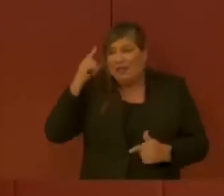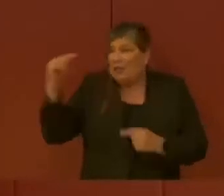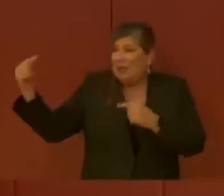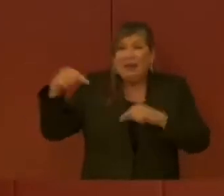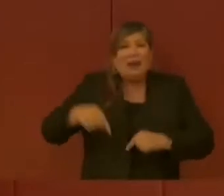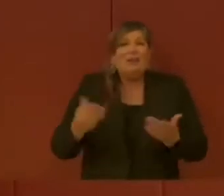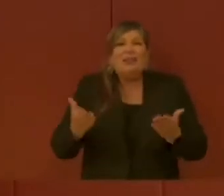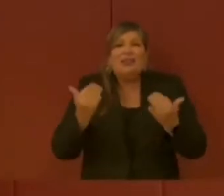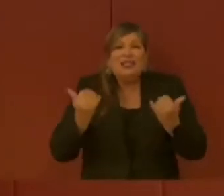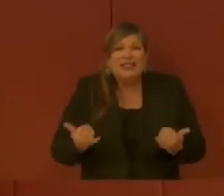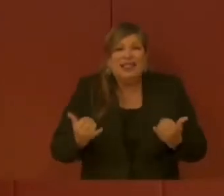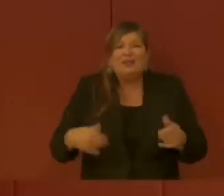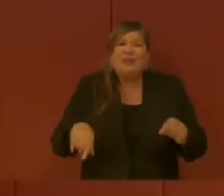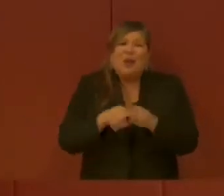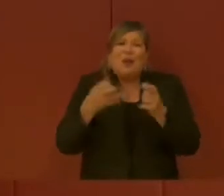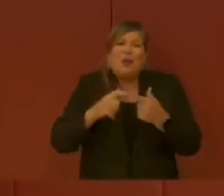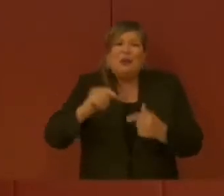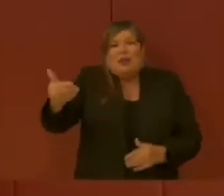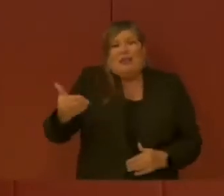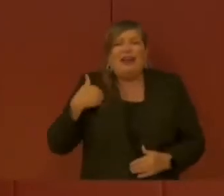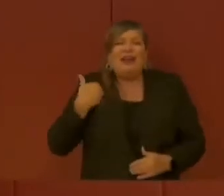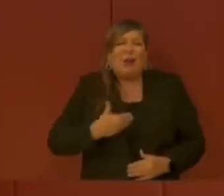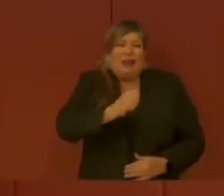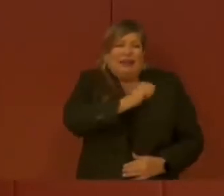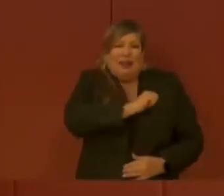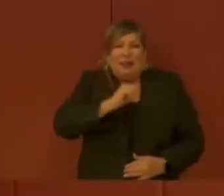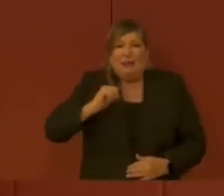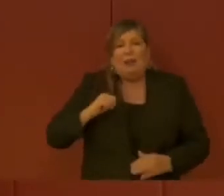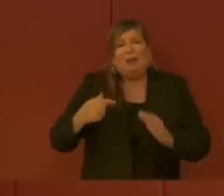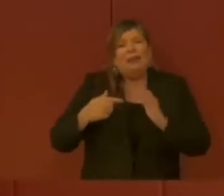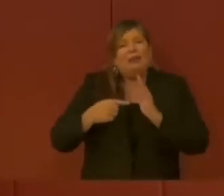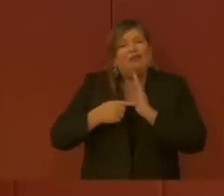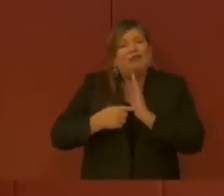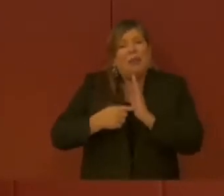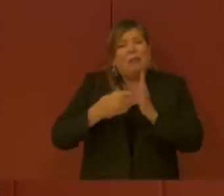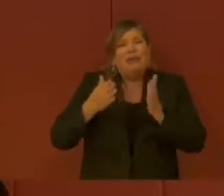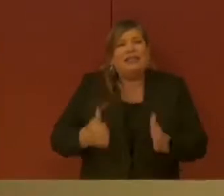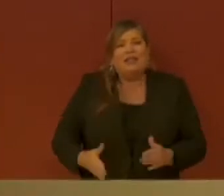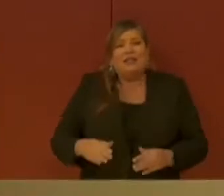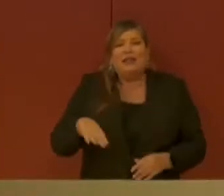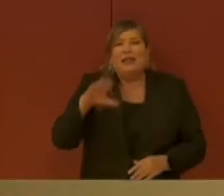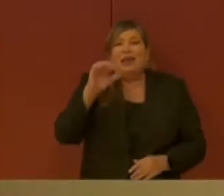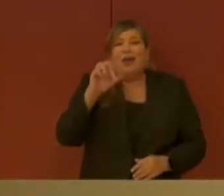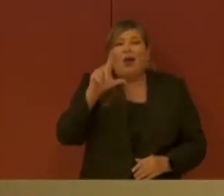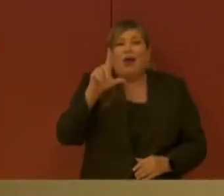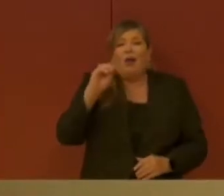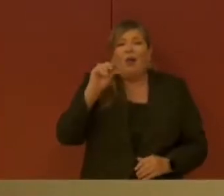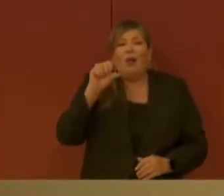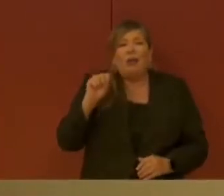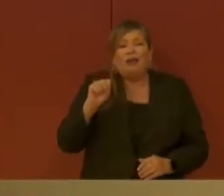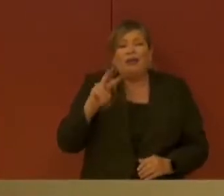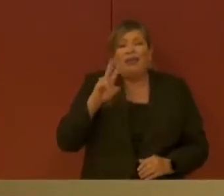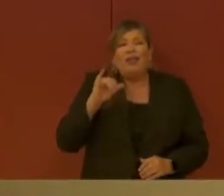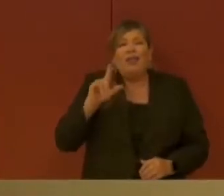want to invite our assembly member representative, Carlos Villapadua.